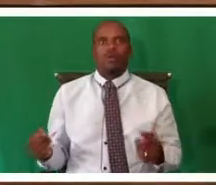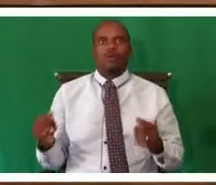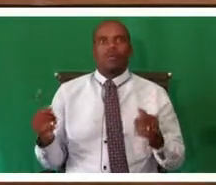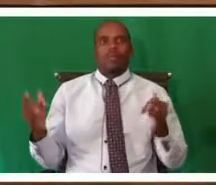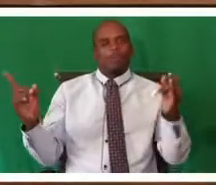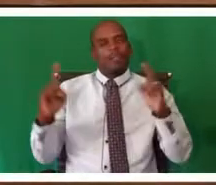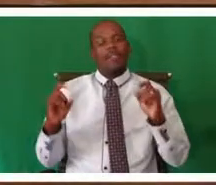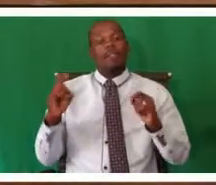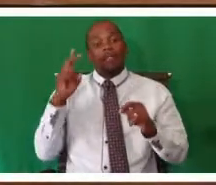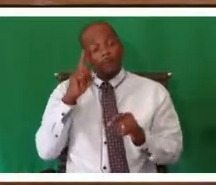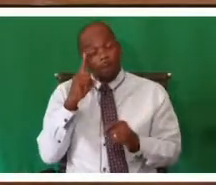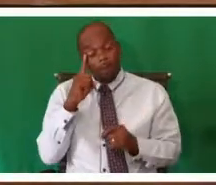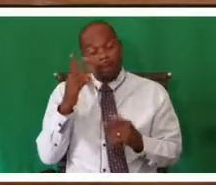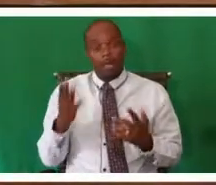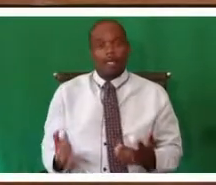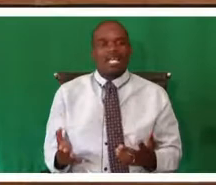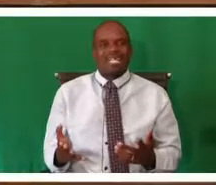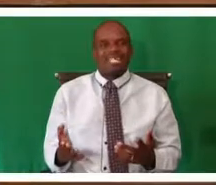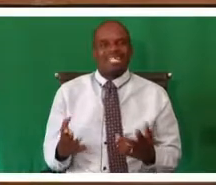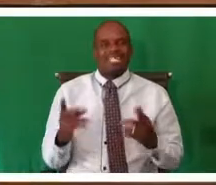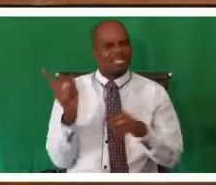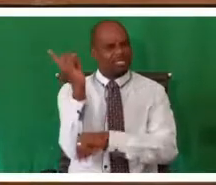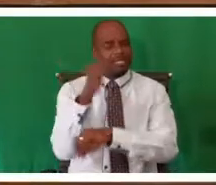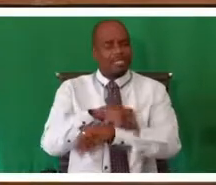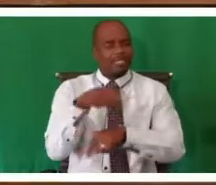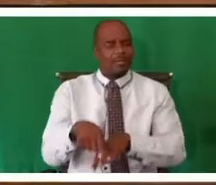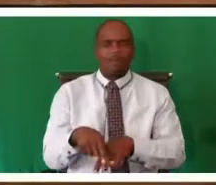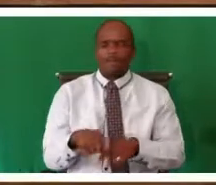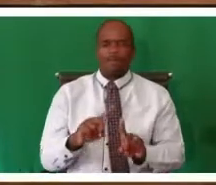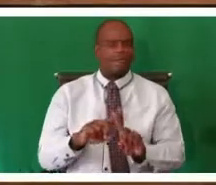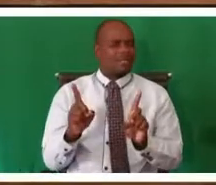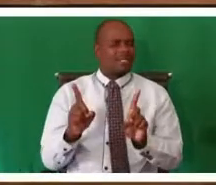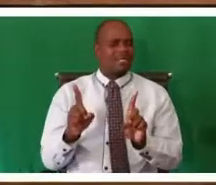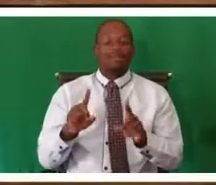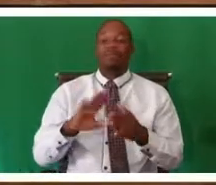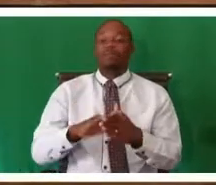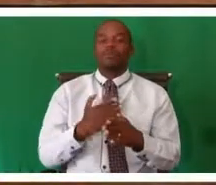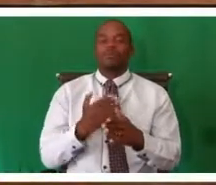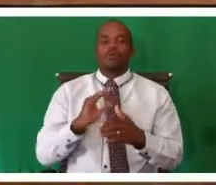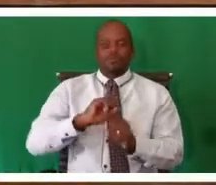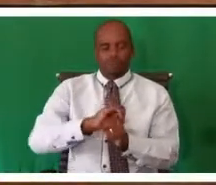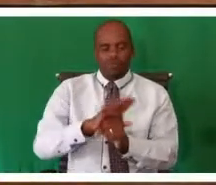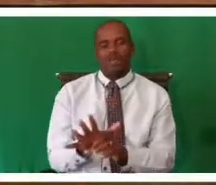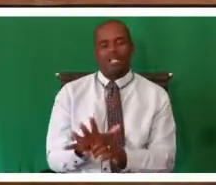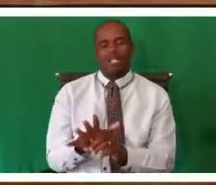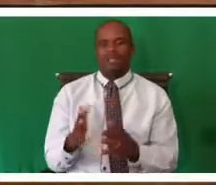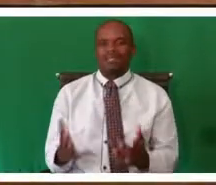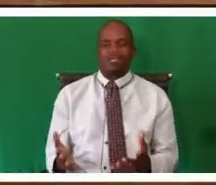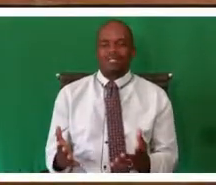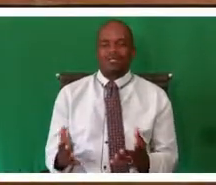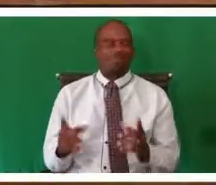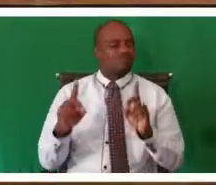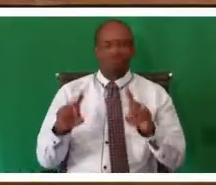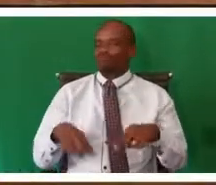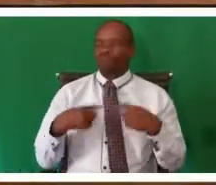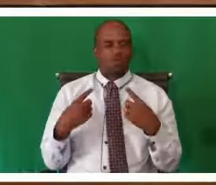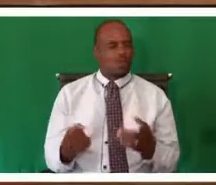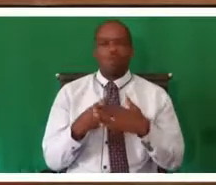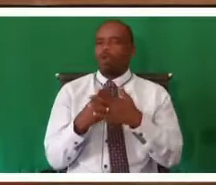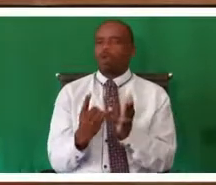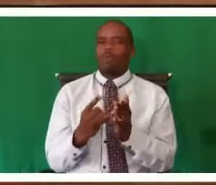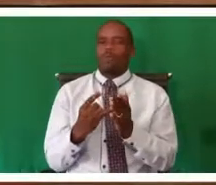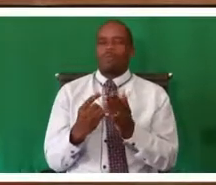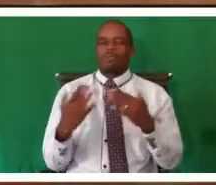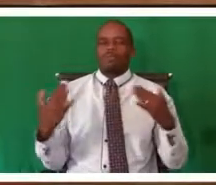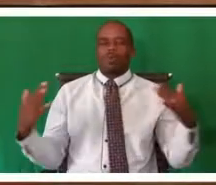witnessing this day. But unfortunately, due to COVID-19 regulations, we could not open up as much